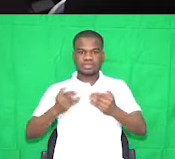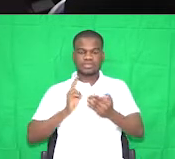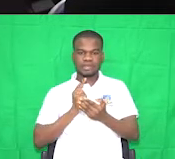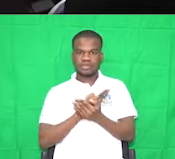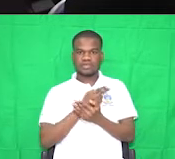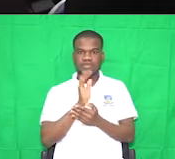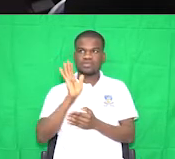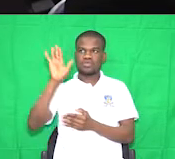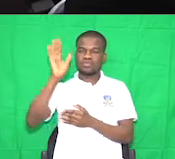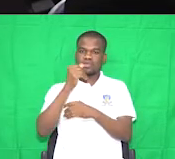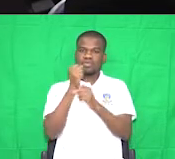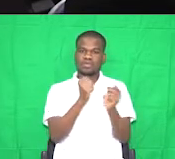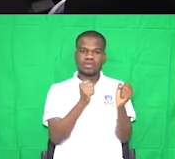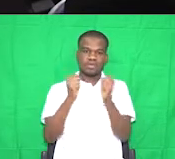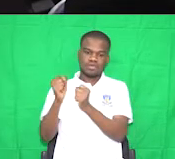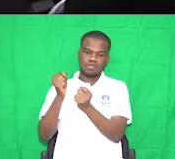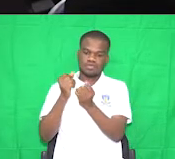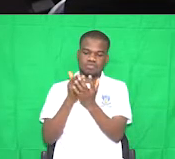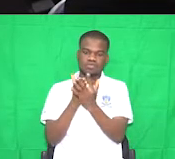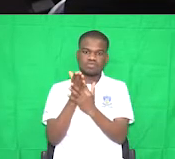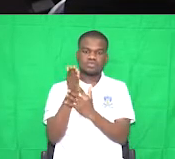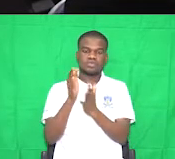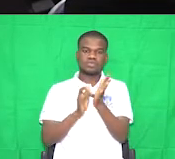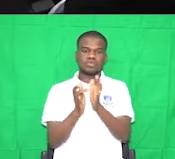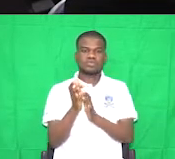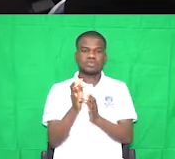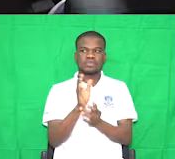your pardon through Jesus Christ our Lord.